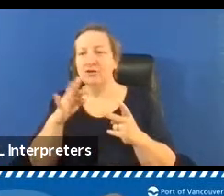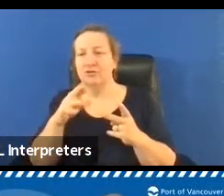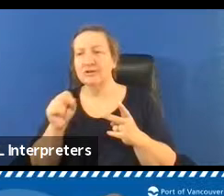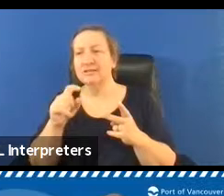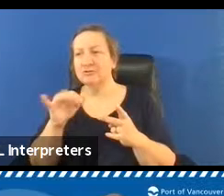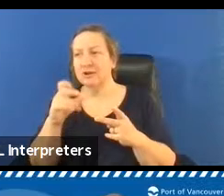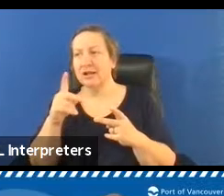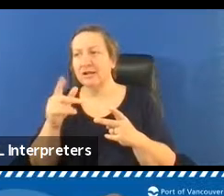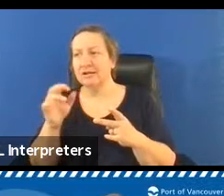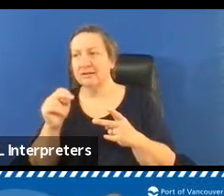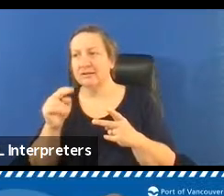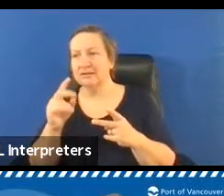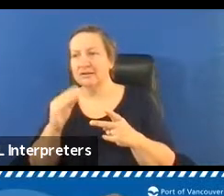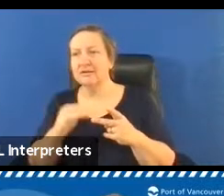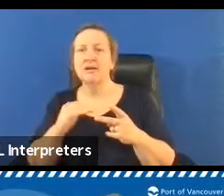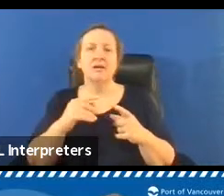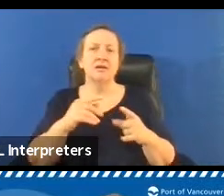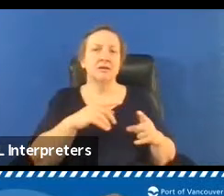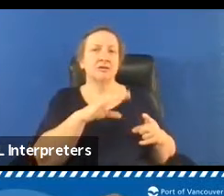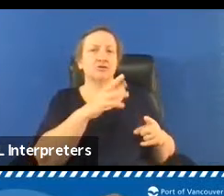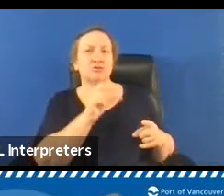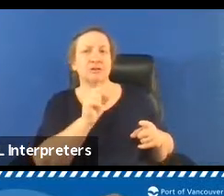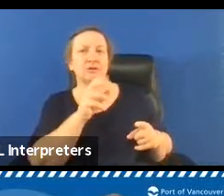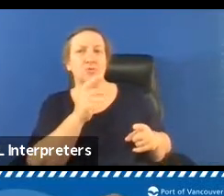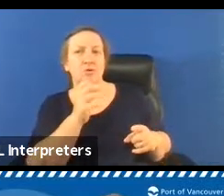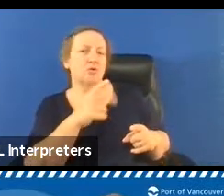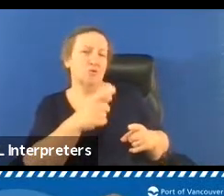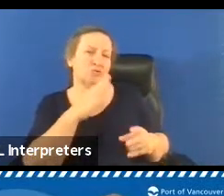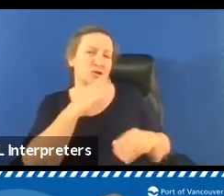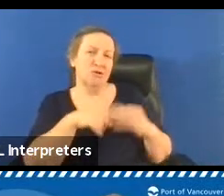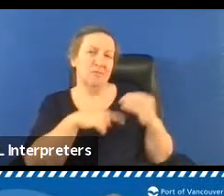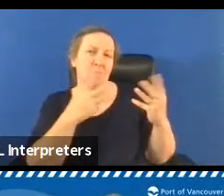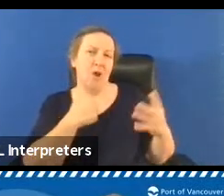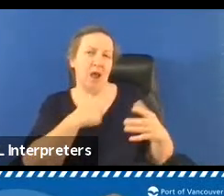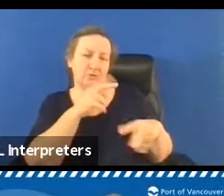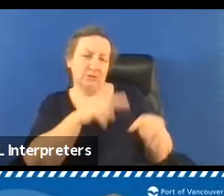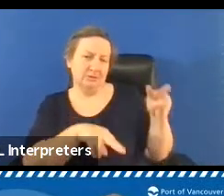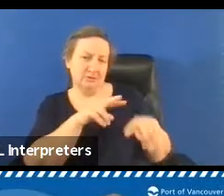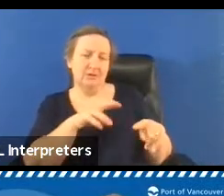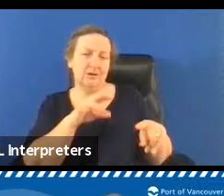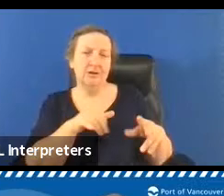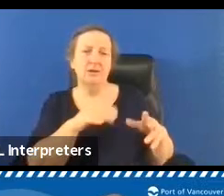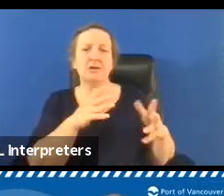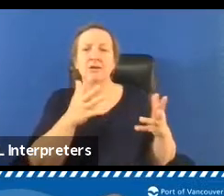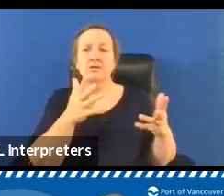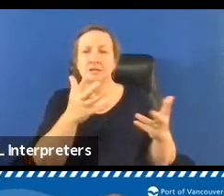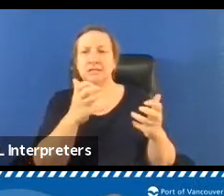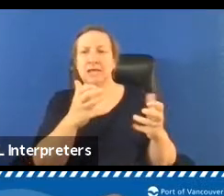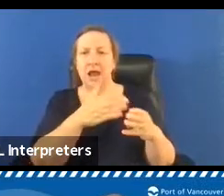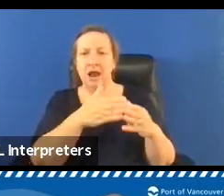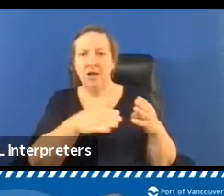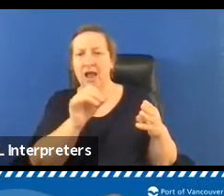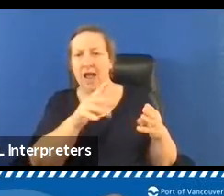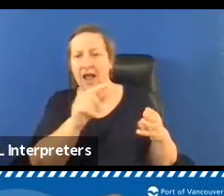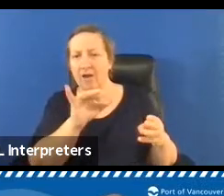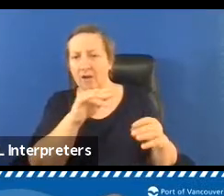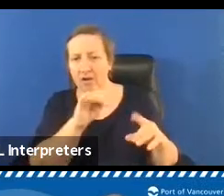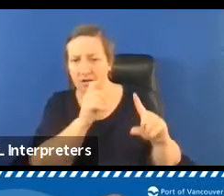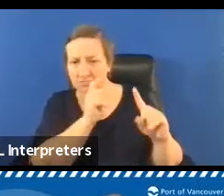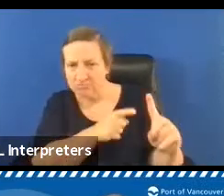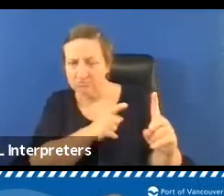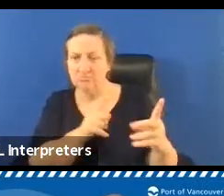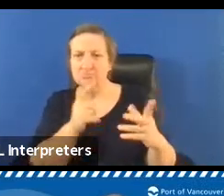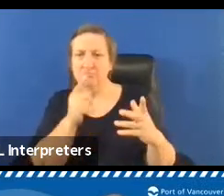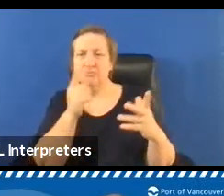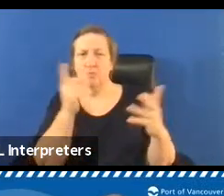Yeah, I think you addressed what I was looking at a little bit, Deb, in terms of the desired outcomes and where we're going. Because